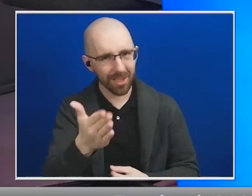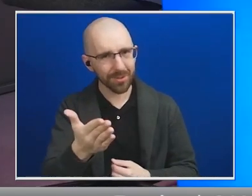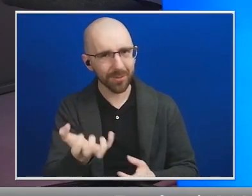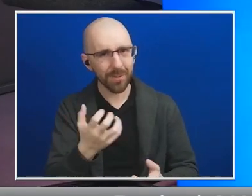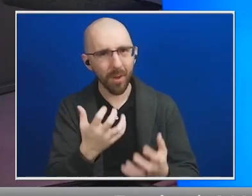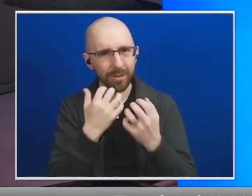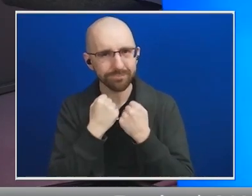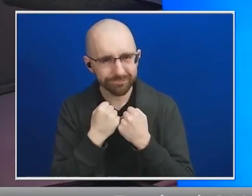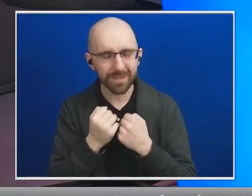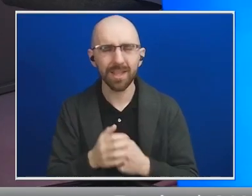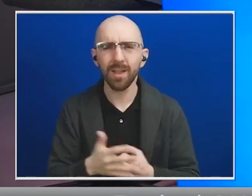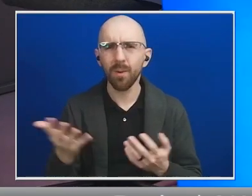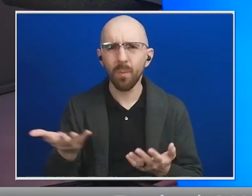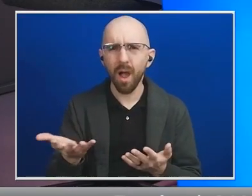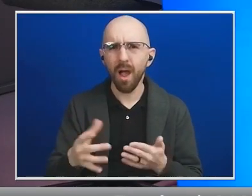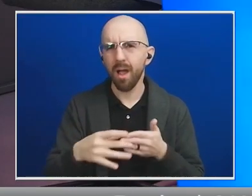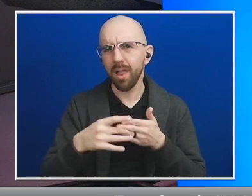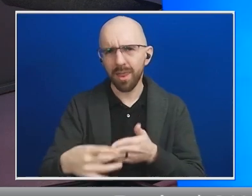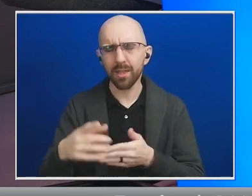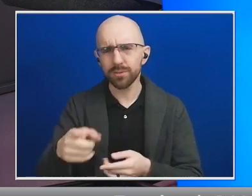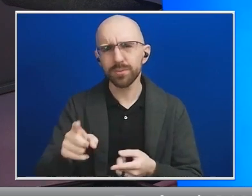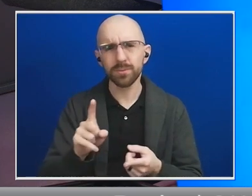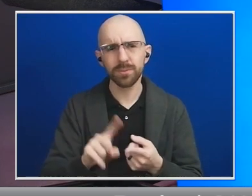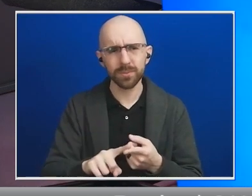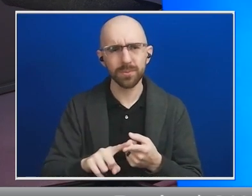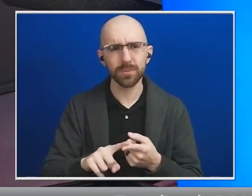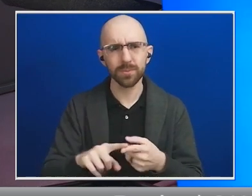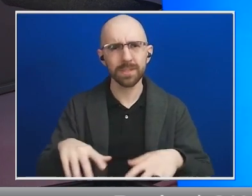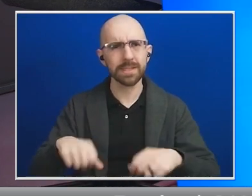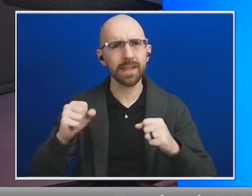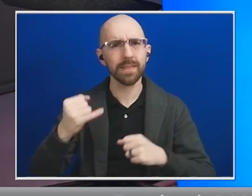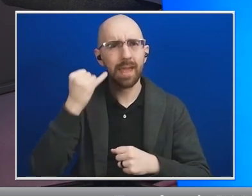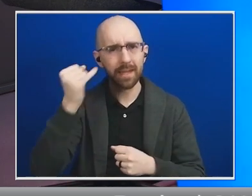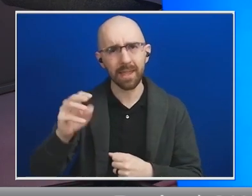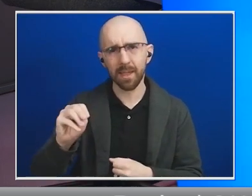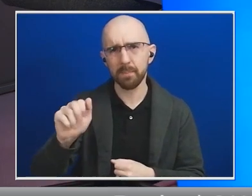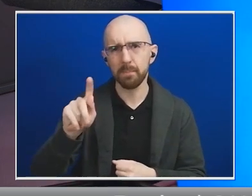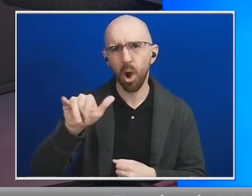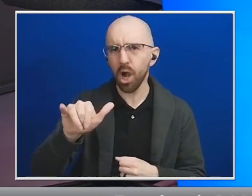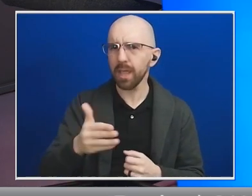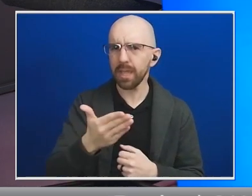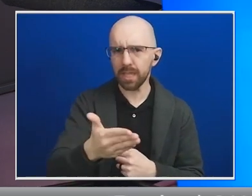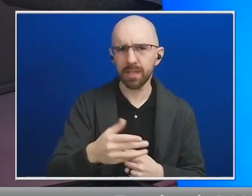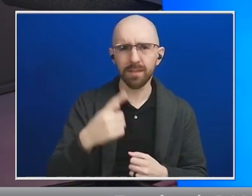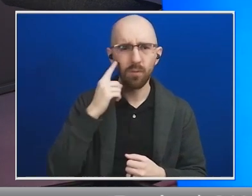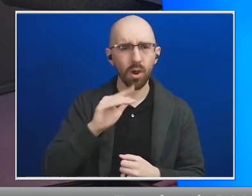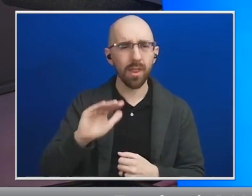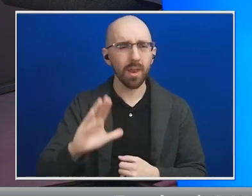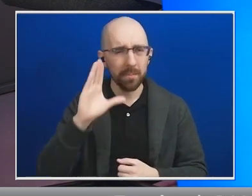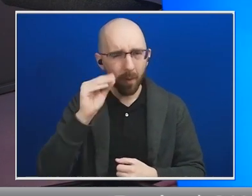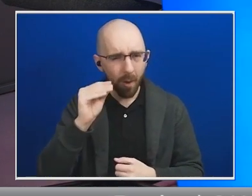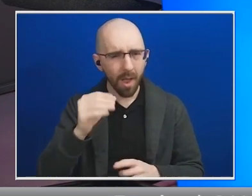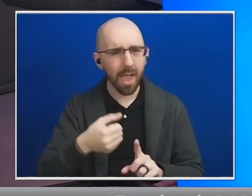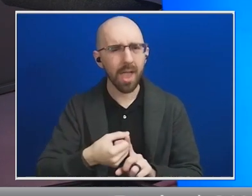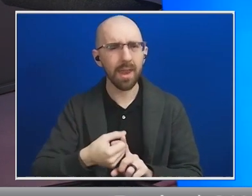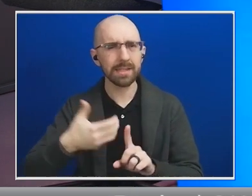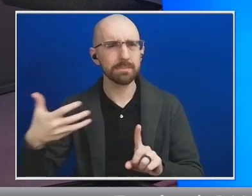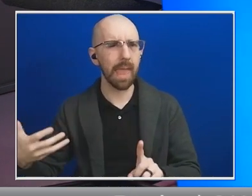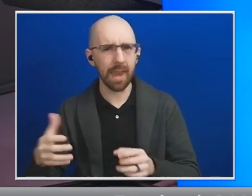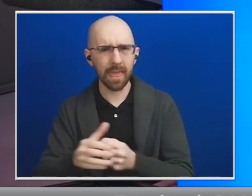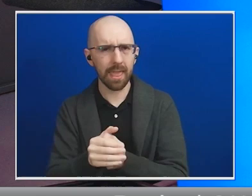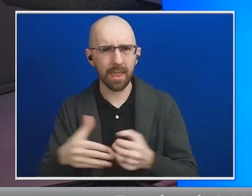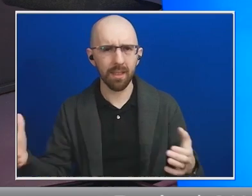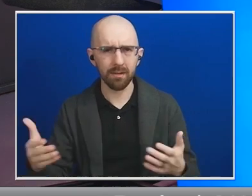compelled you then to take this idea, Marty, that was originally just for your little boy, and expand it into